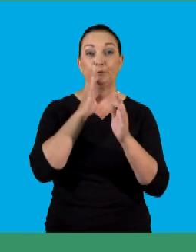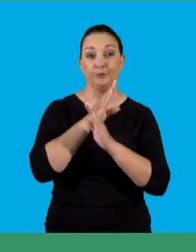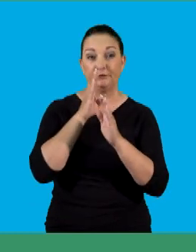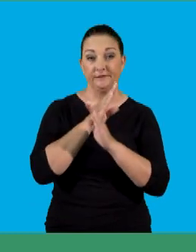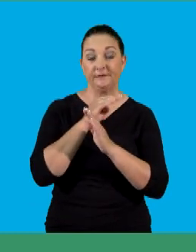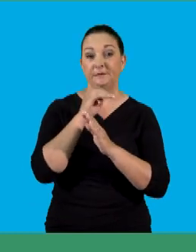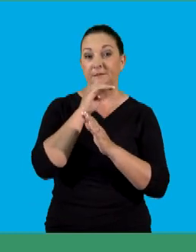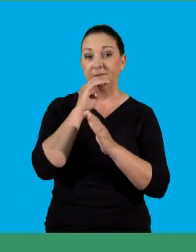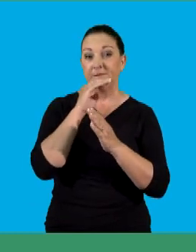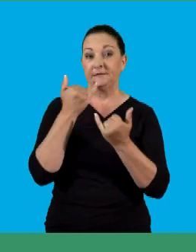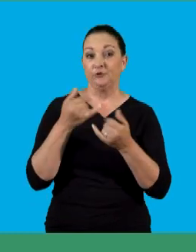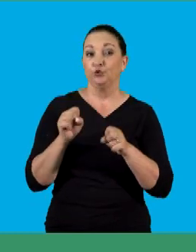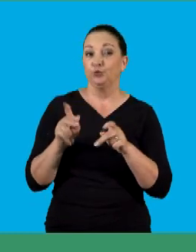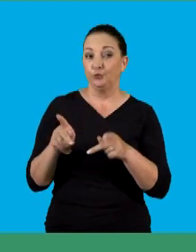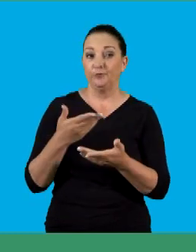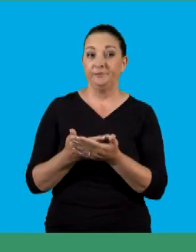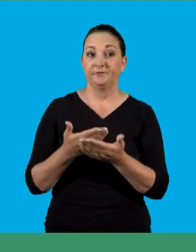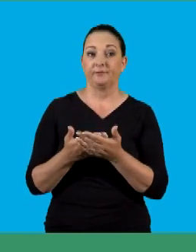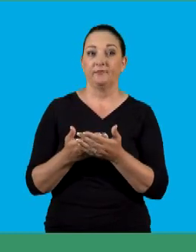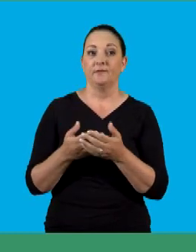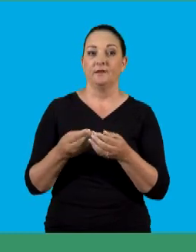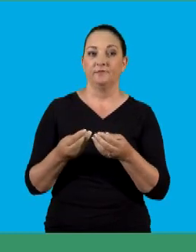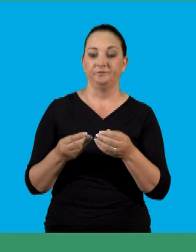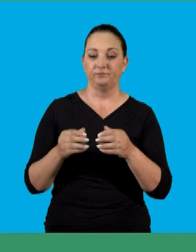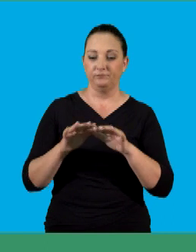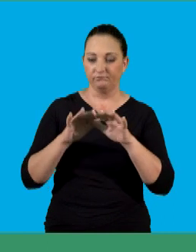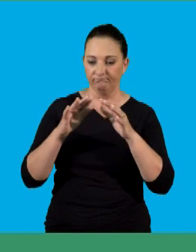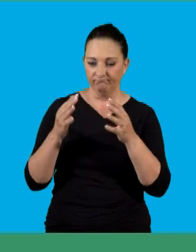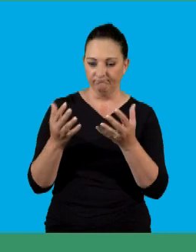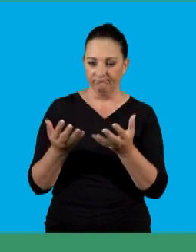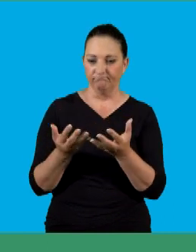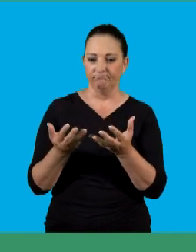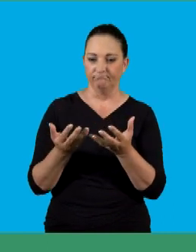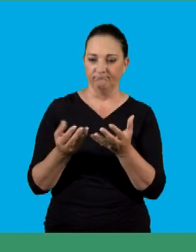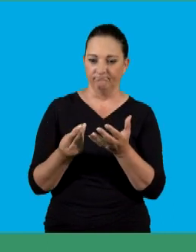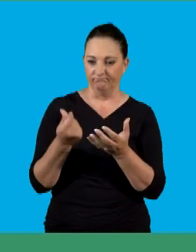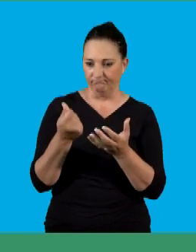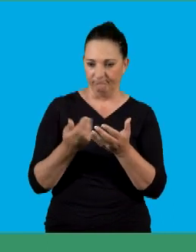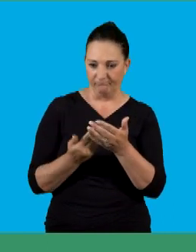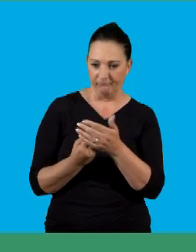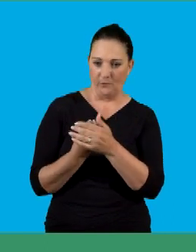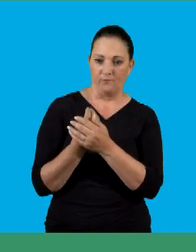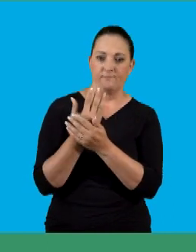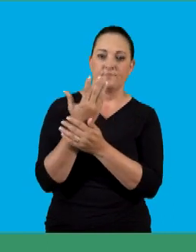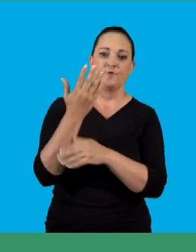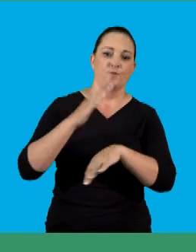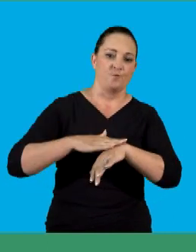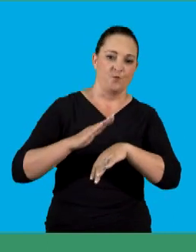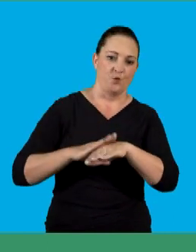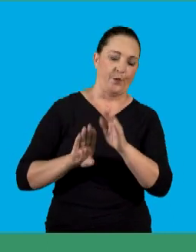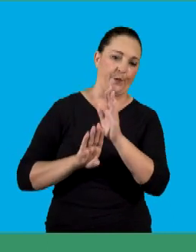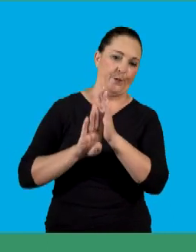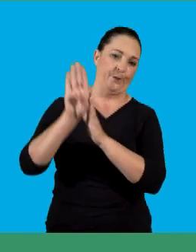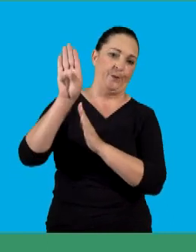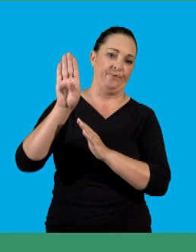wealth for growth. So the private sector is there again to also assist businesses in order for them to create wealth. That if you